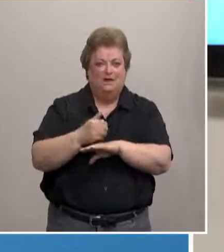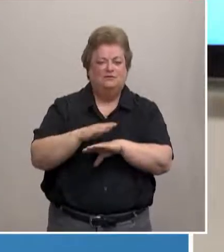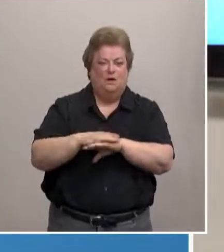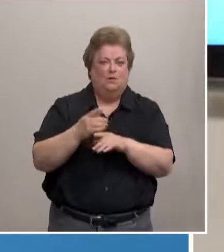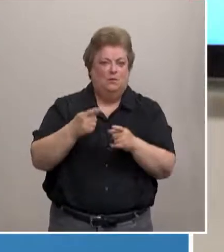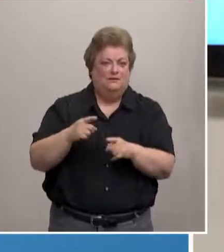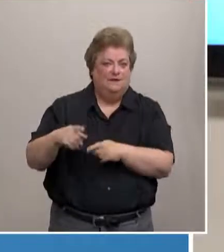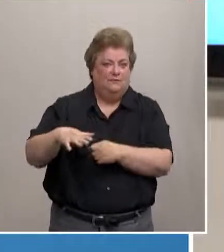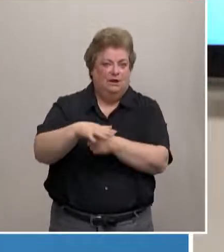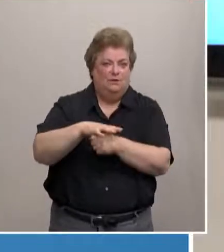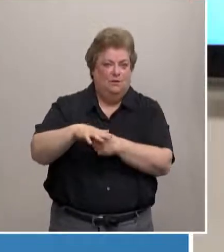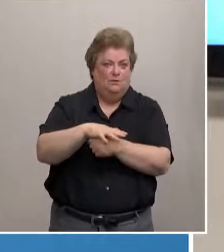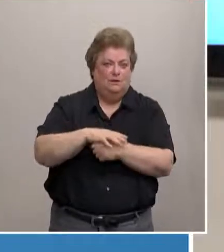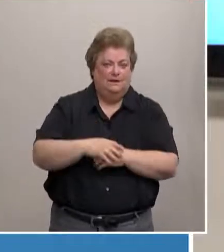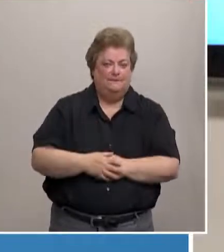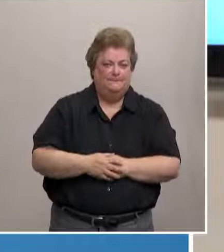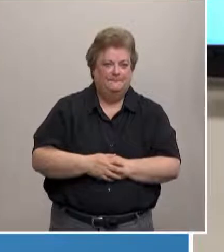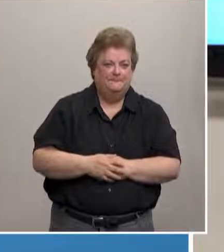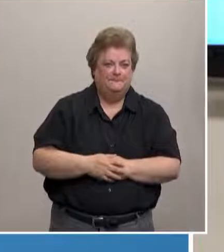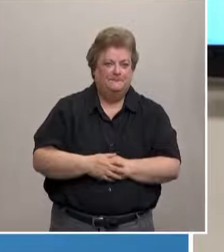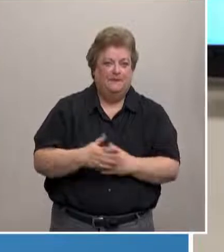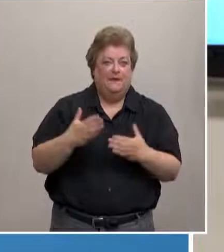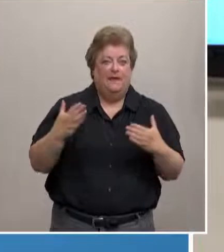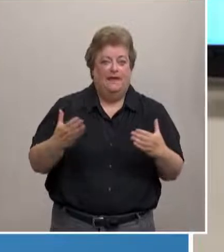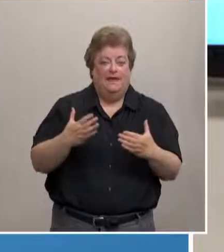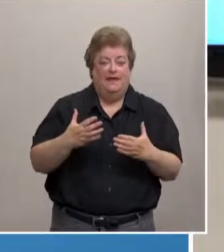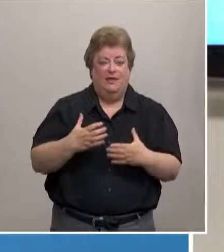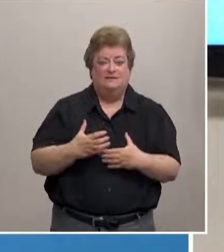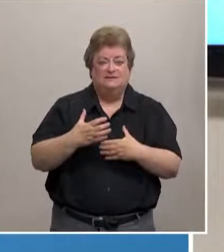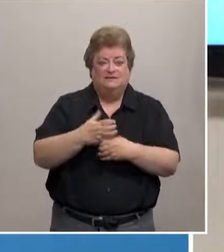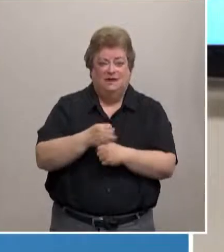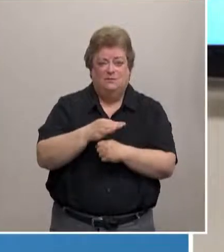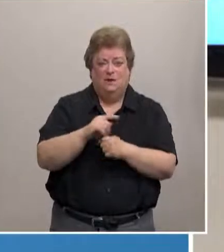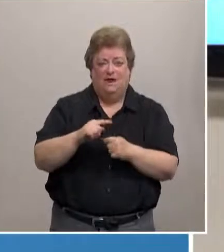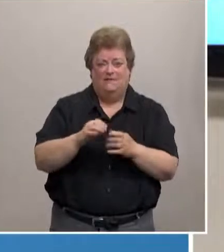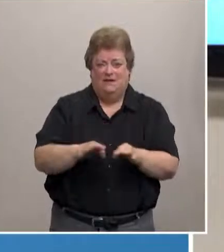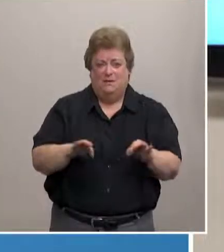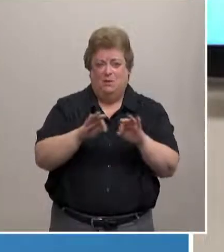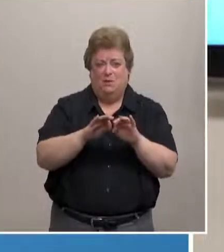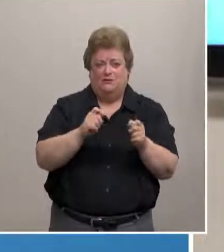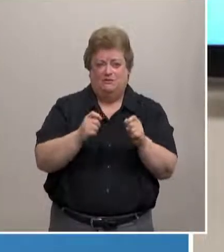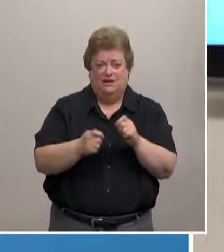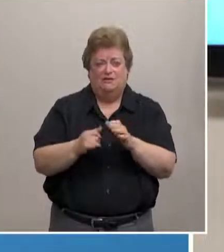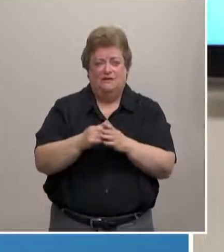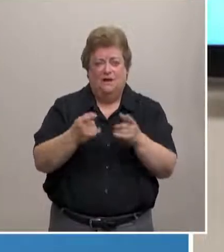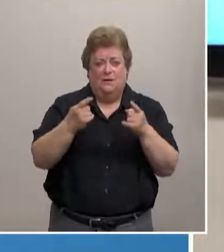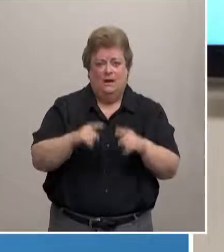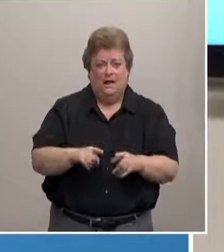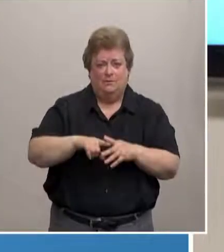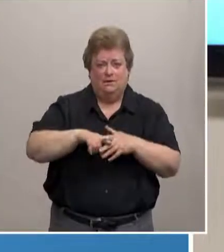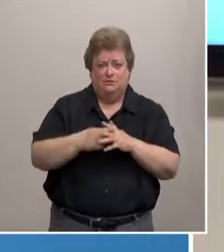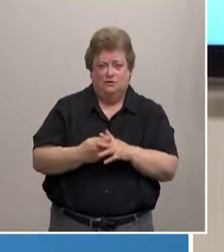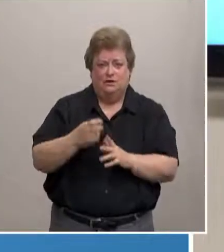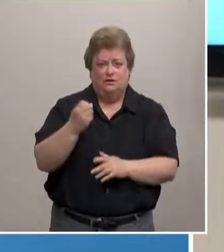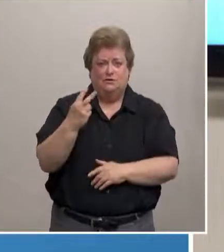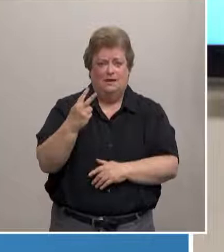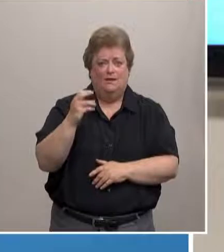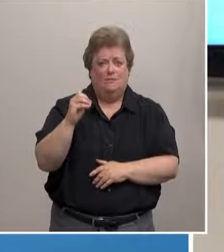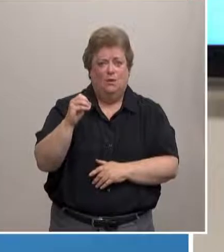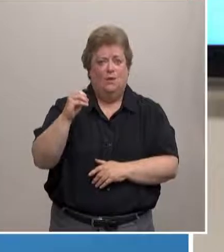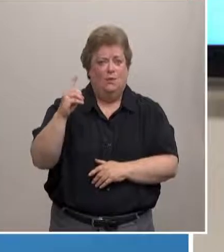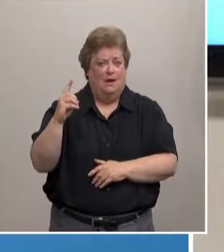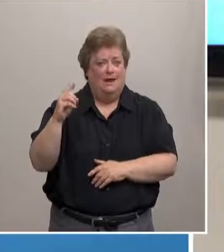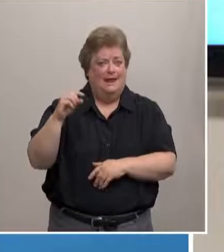local situation. Here is a summary of the key changes that go into effect beginning at 12:01